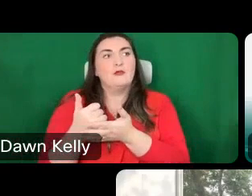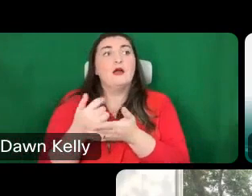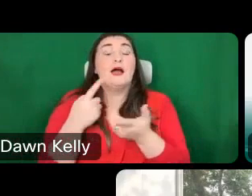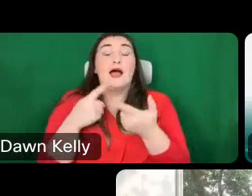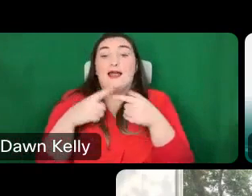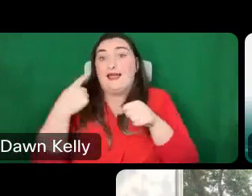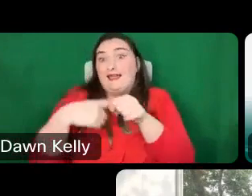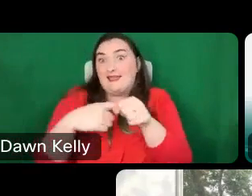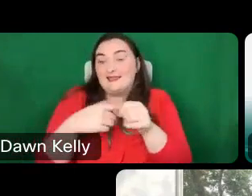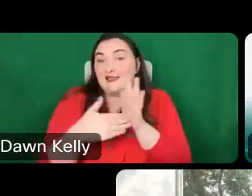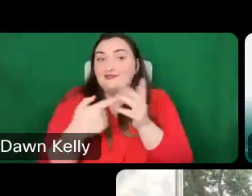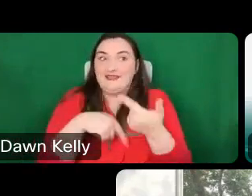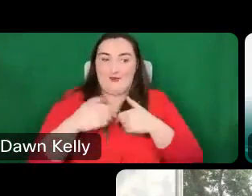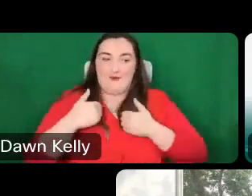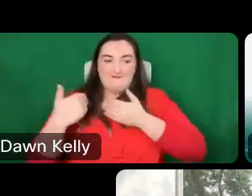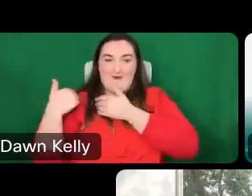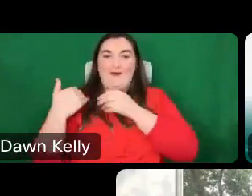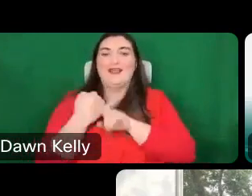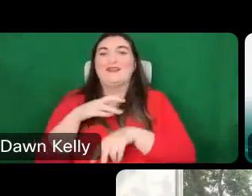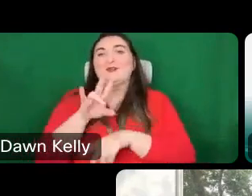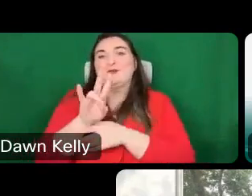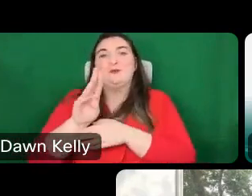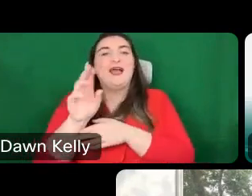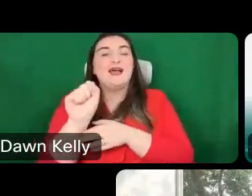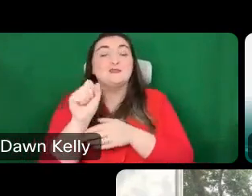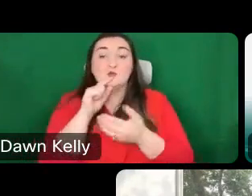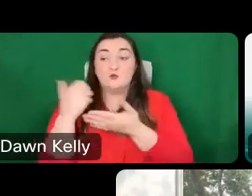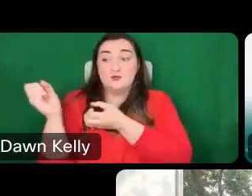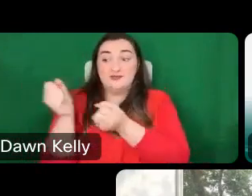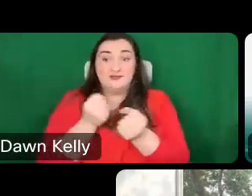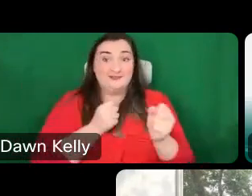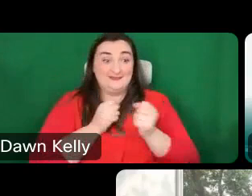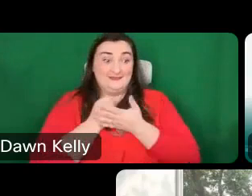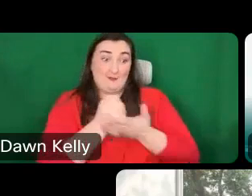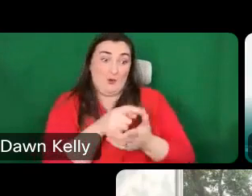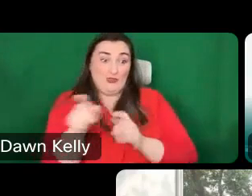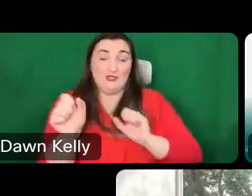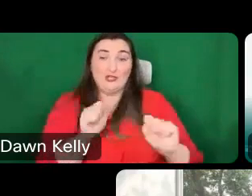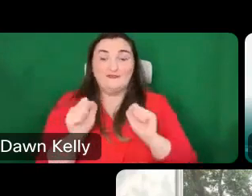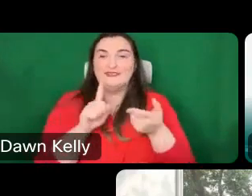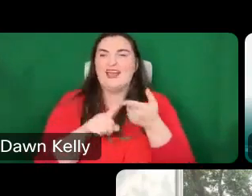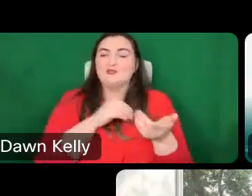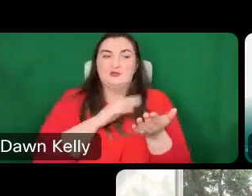said at the beginning, that's our role within QPS, to support the services with that and to translate